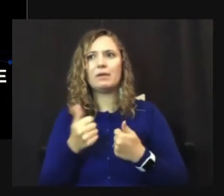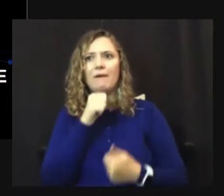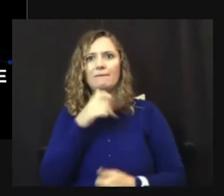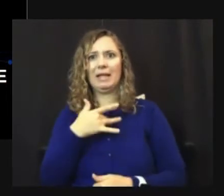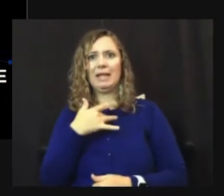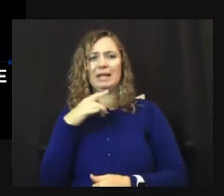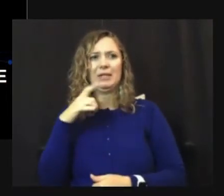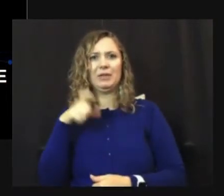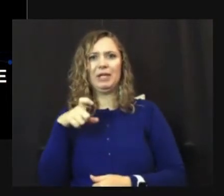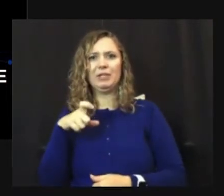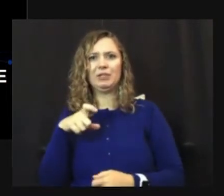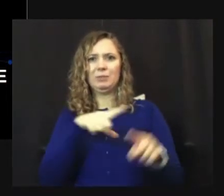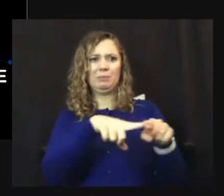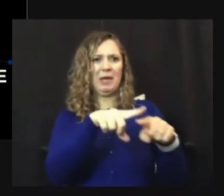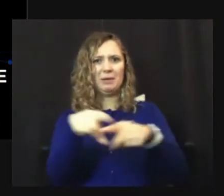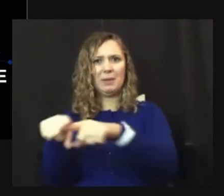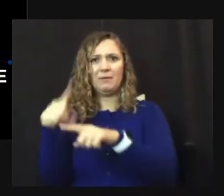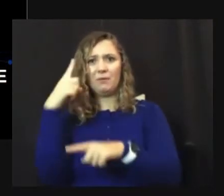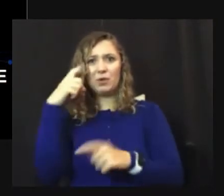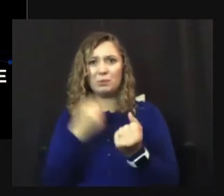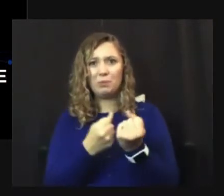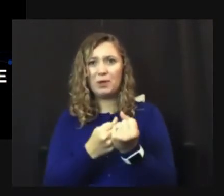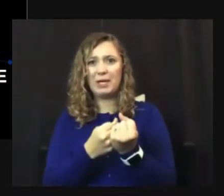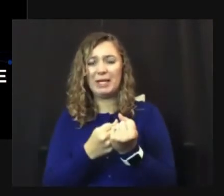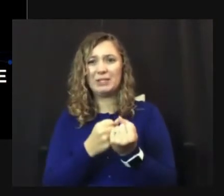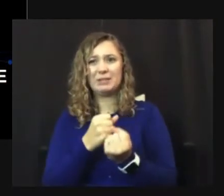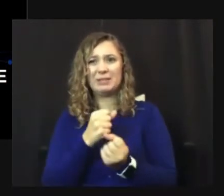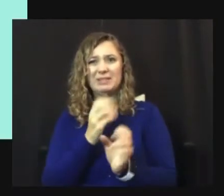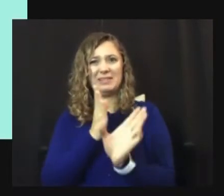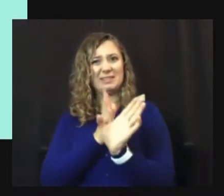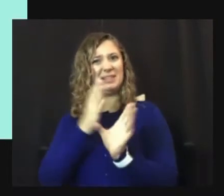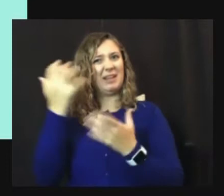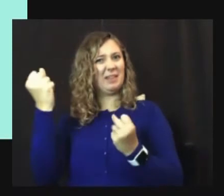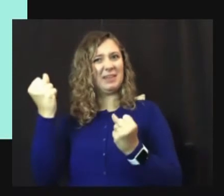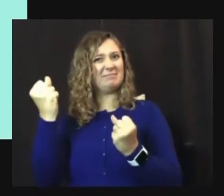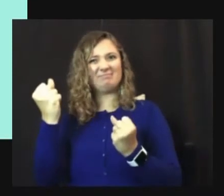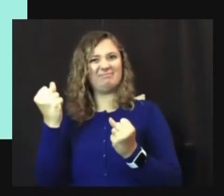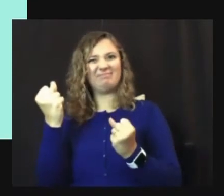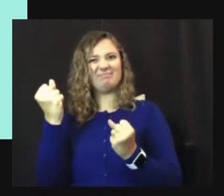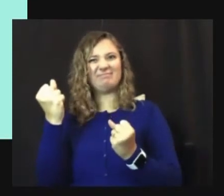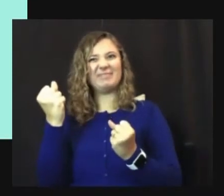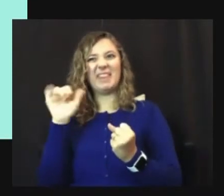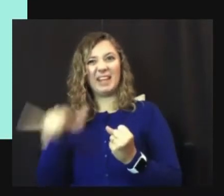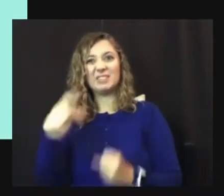support is a healthy, psychologically healthy move to make. That sounds like a trauma response.